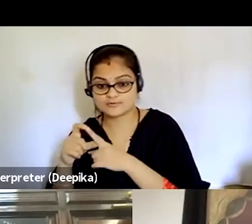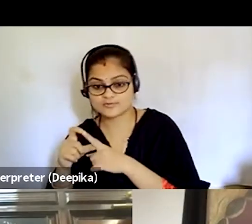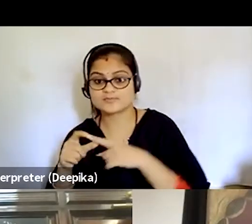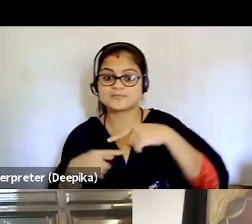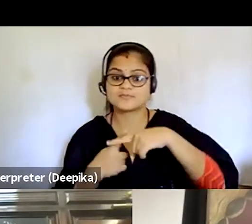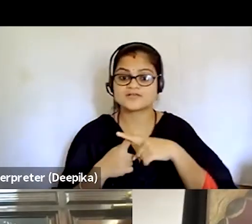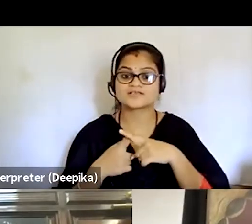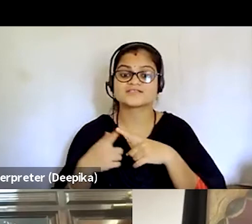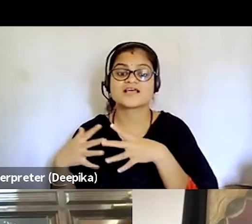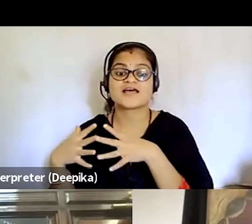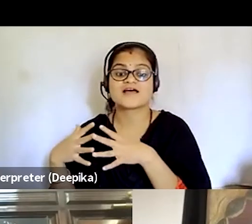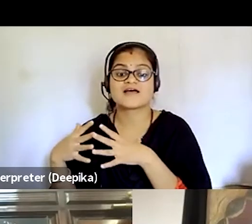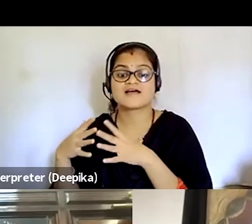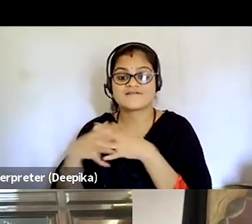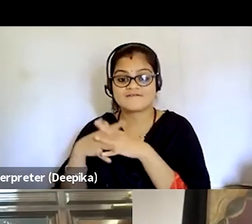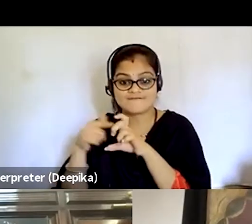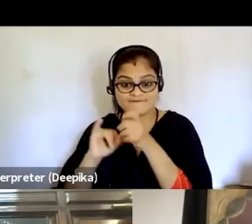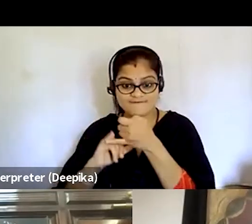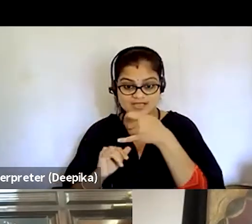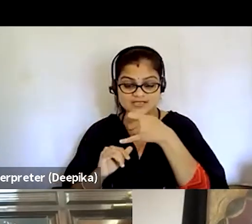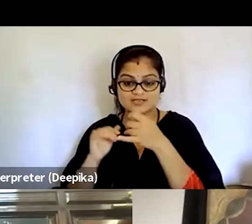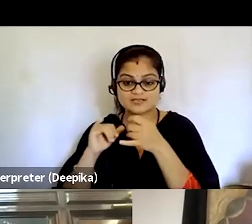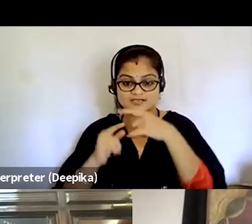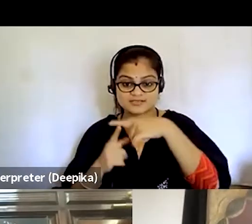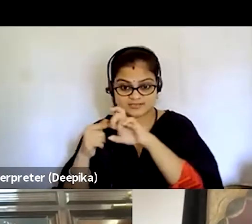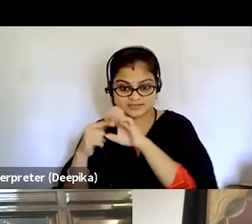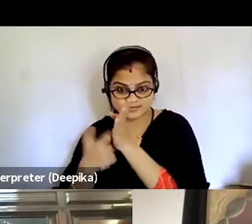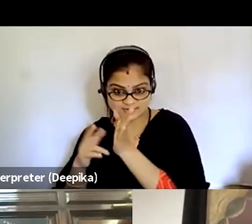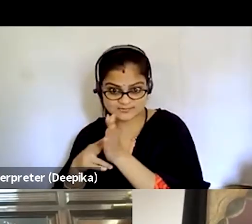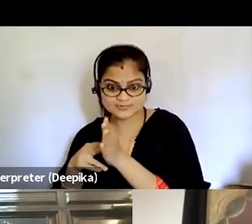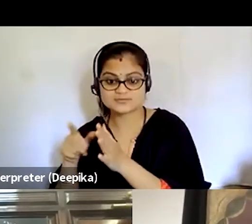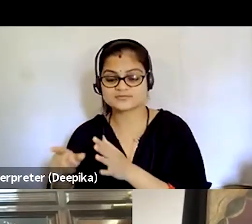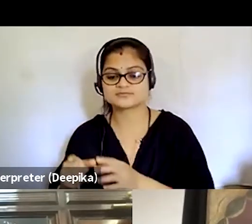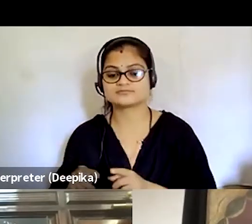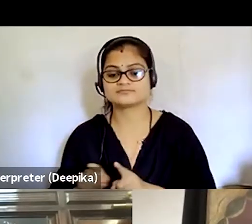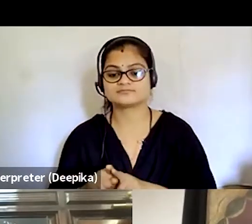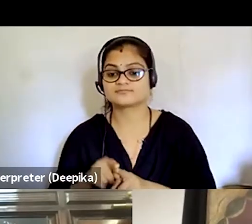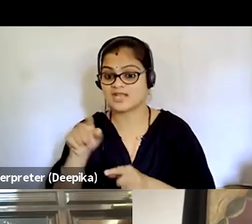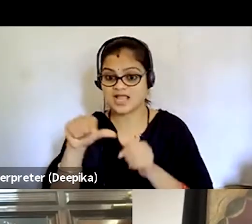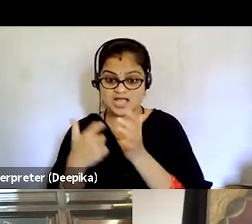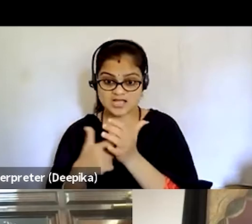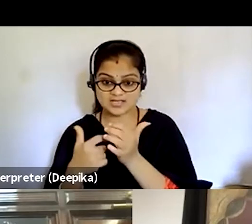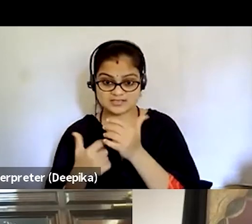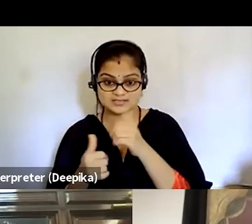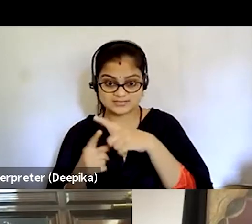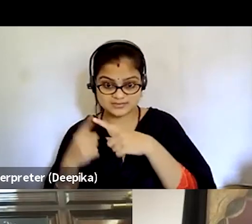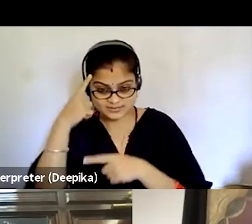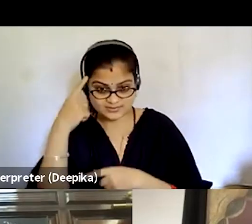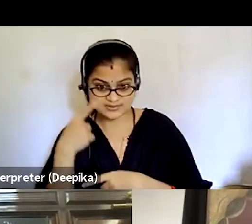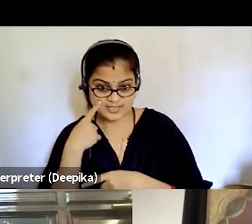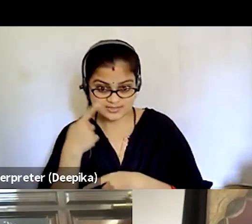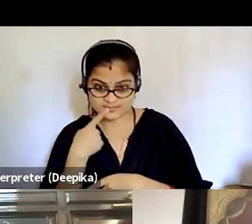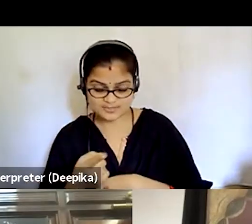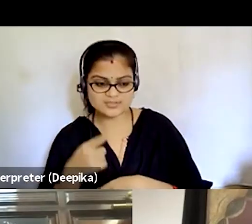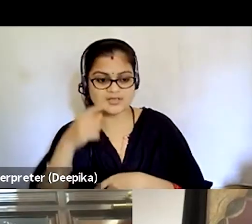music, and it was really as Aarti said, every concert defined the crowd,